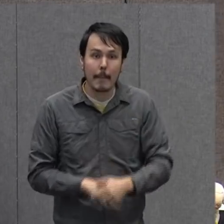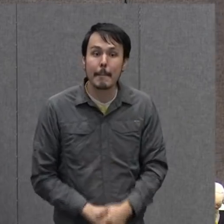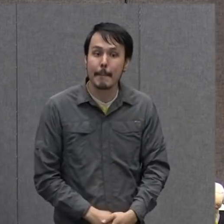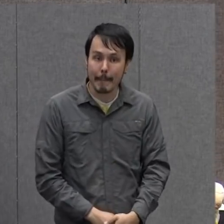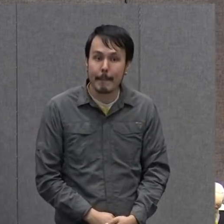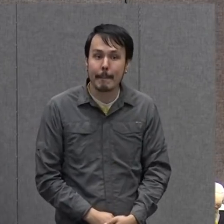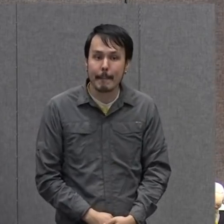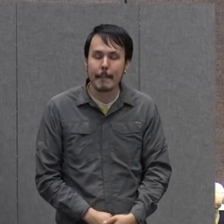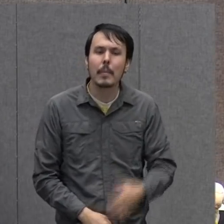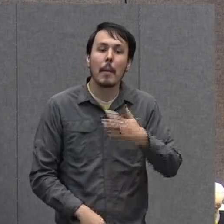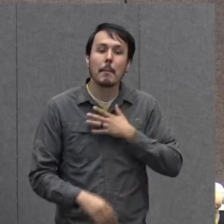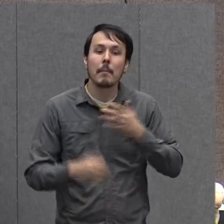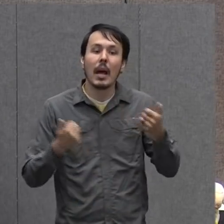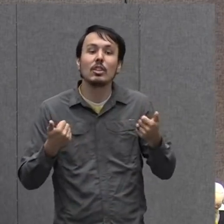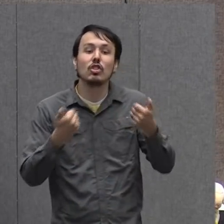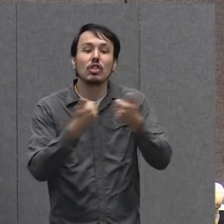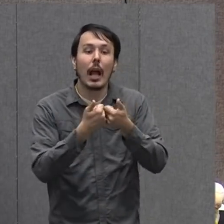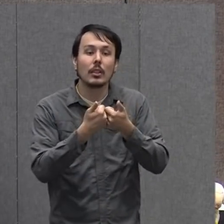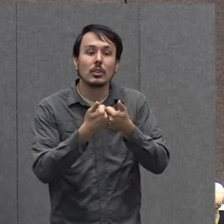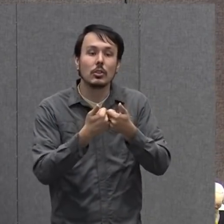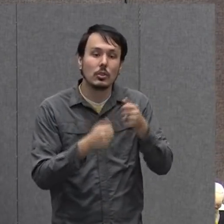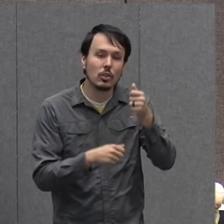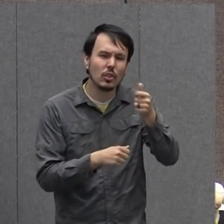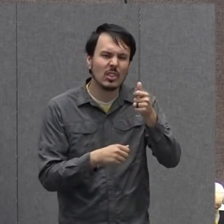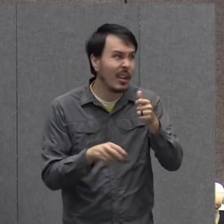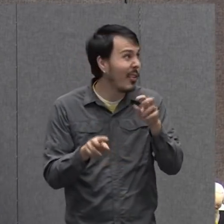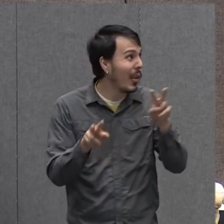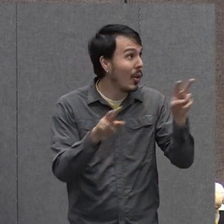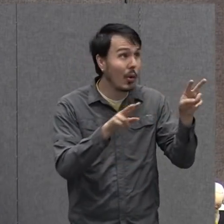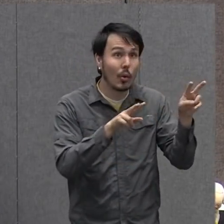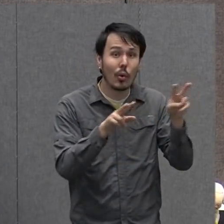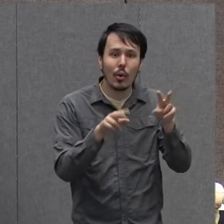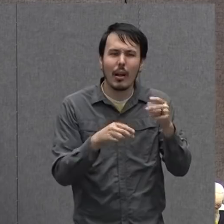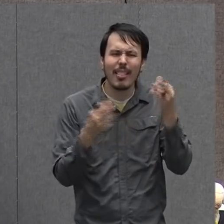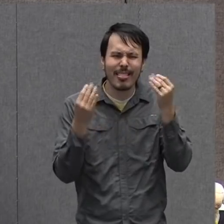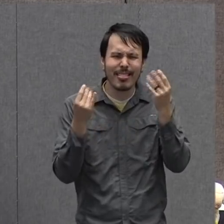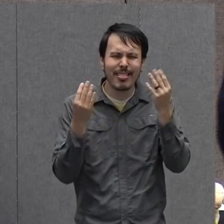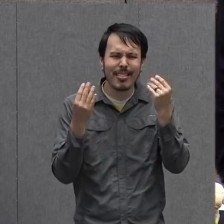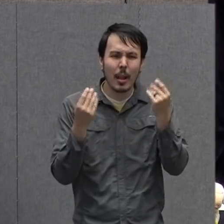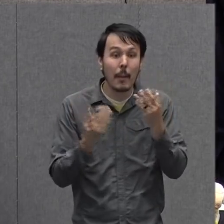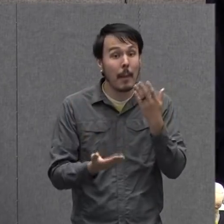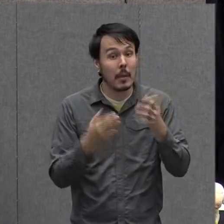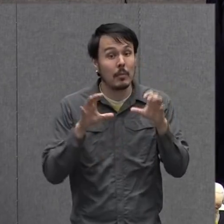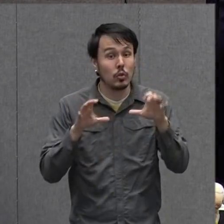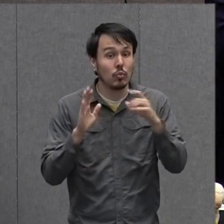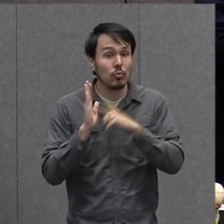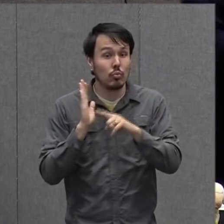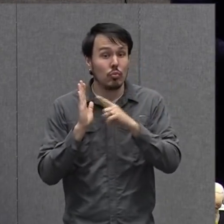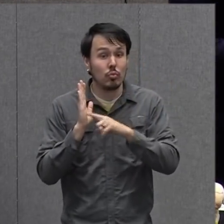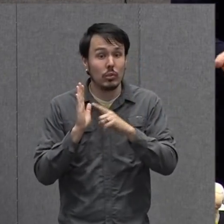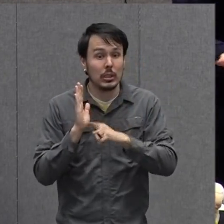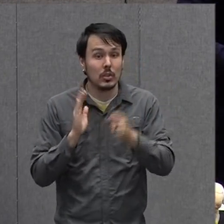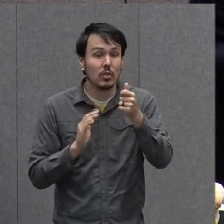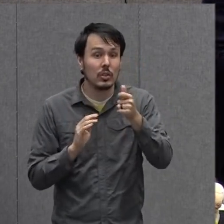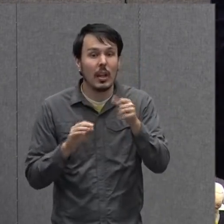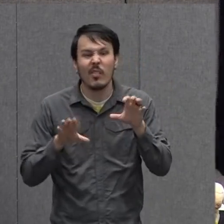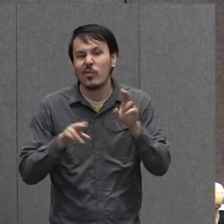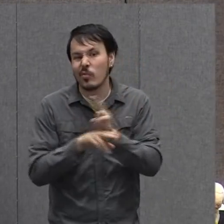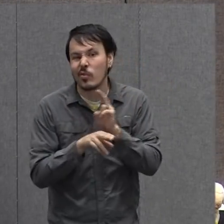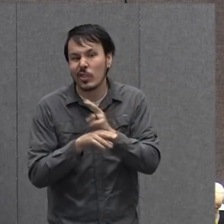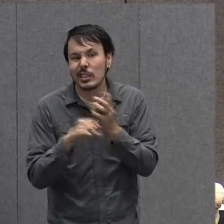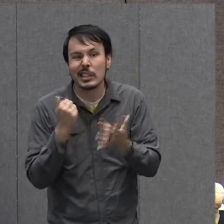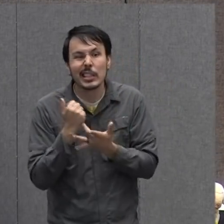the magnet sooner at a shorter distance, or I'm sorry, at a further distance, we would start to see the pull. But I have a